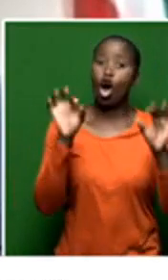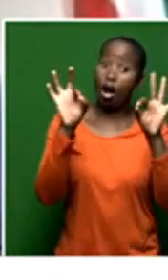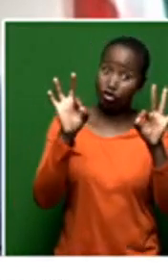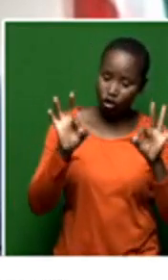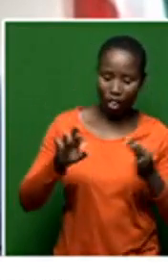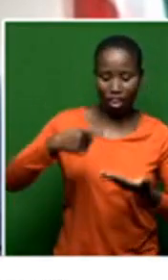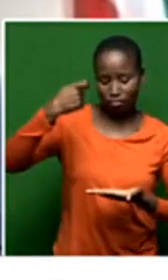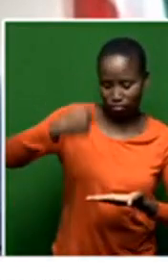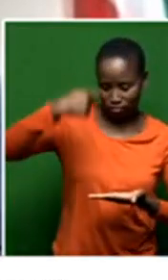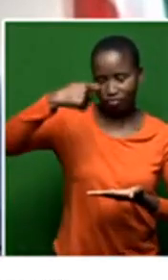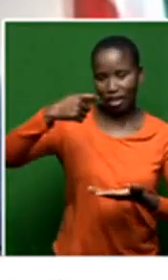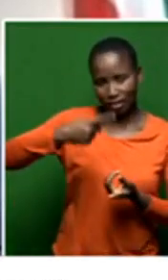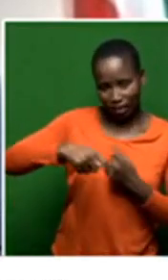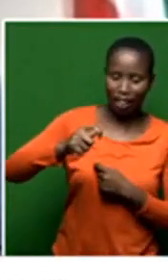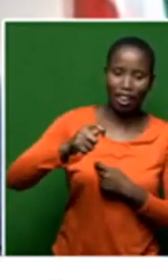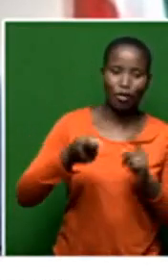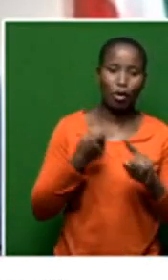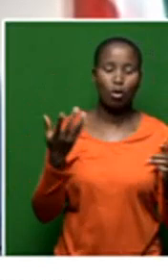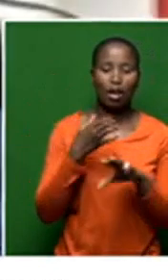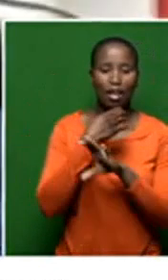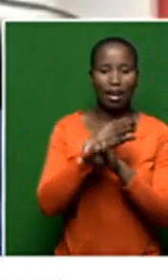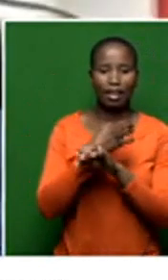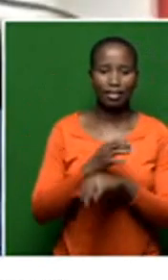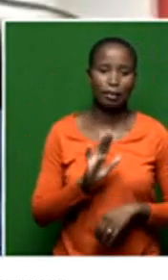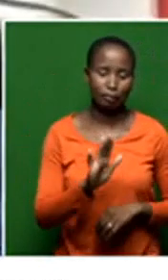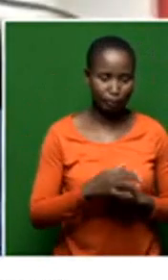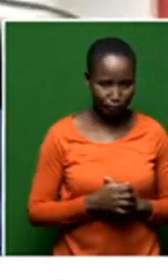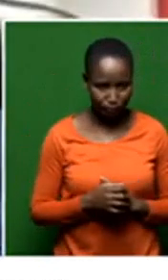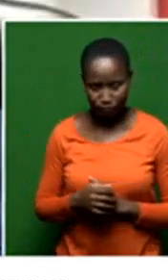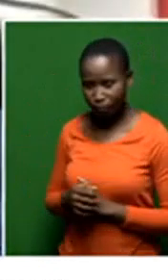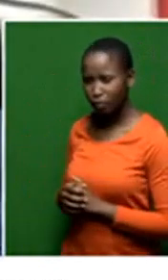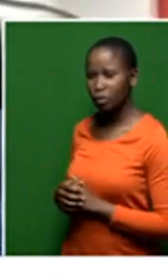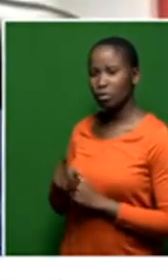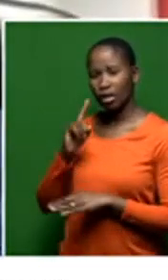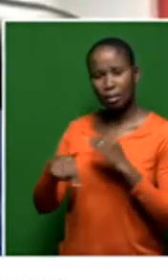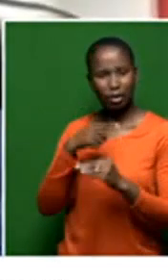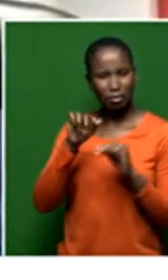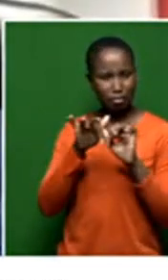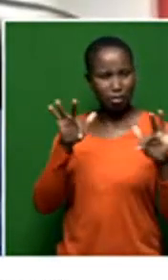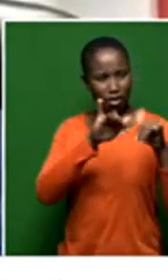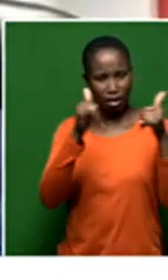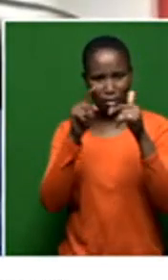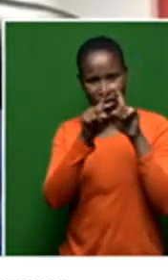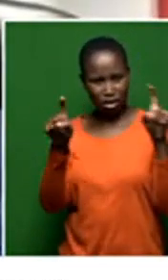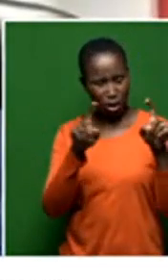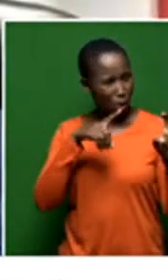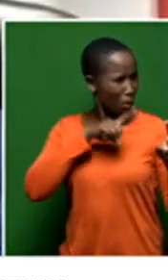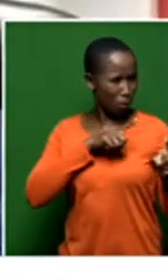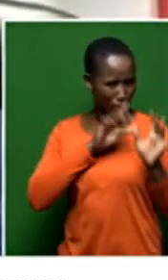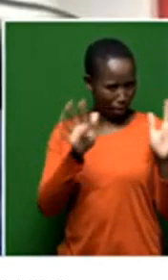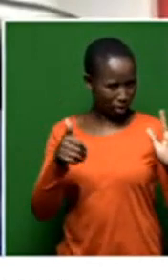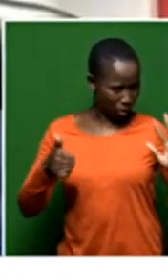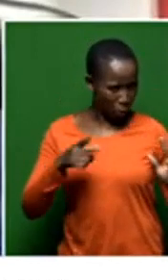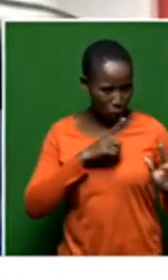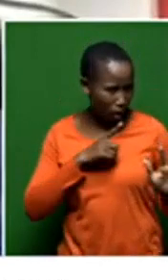auction at ICASA. So with regard to those bidders, why only them? And